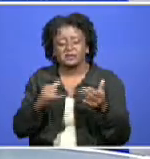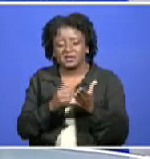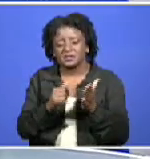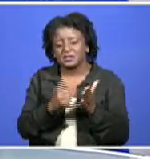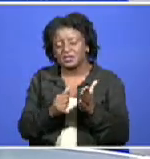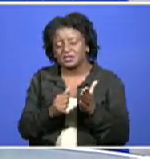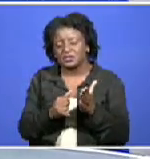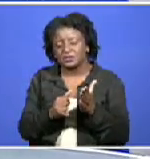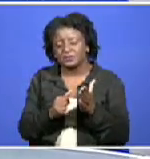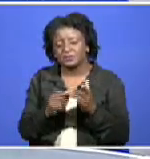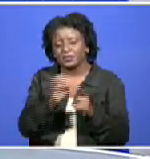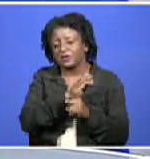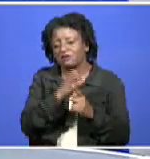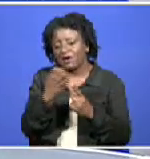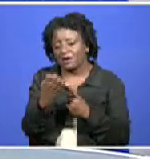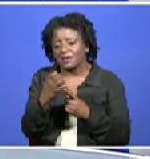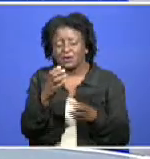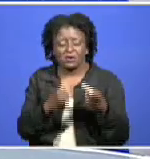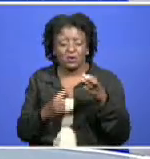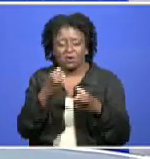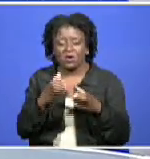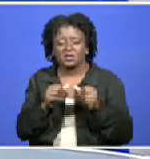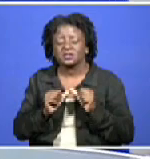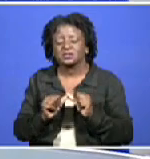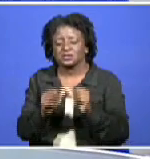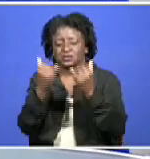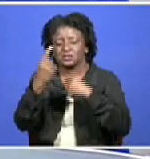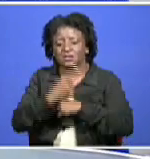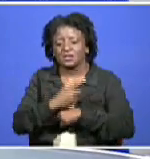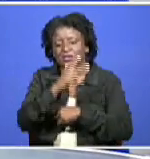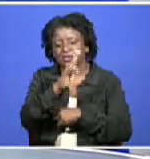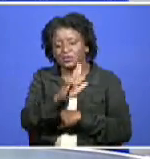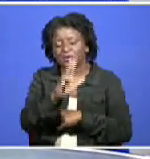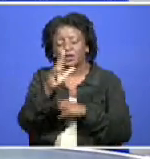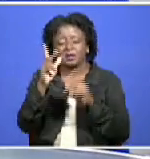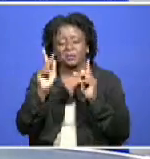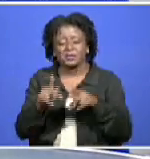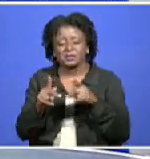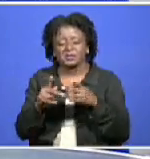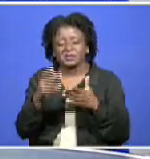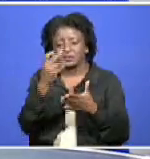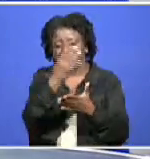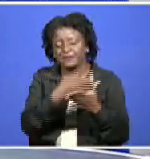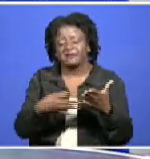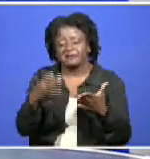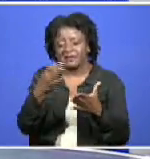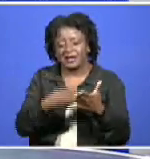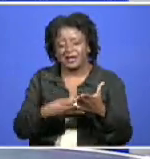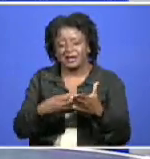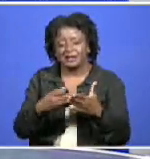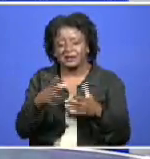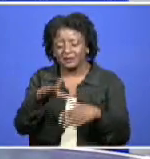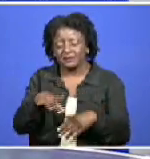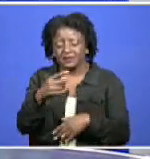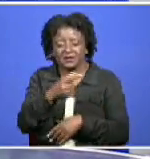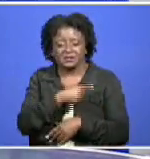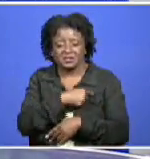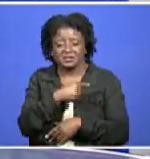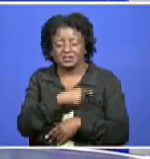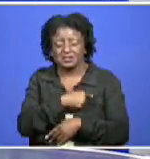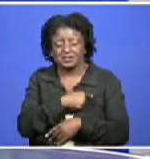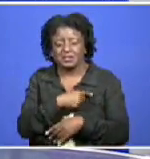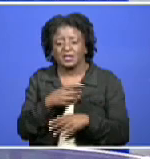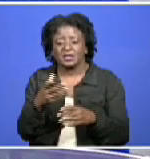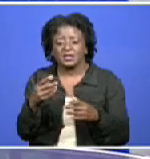Environmental court resumed today at the South Street Magistrates Court, with three persons being fined after being found guilty of keeping their premises